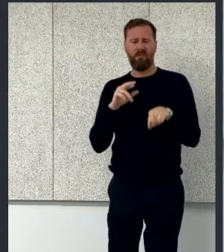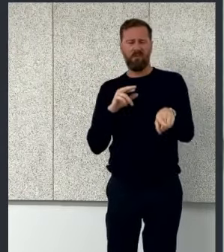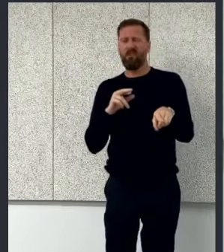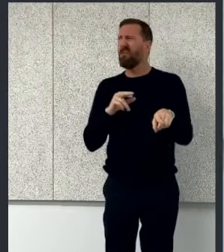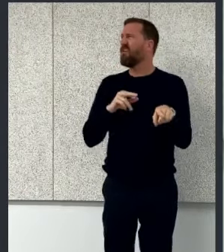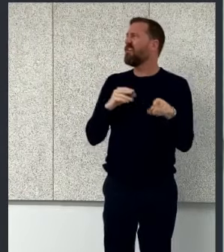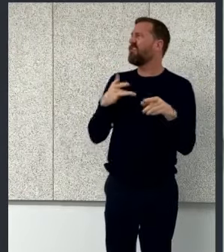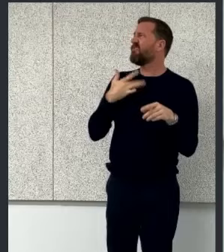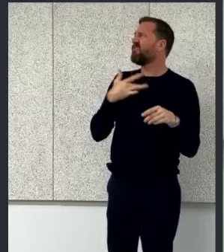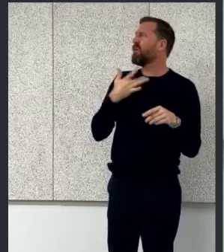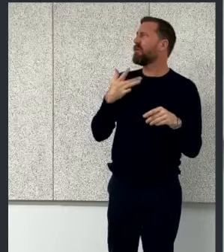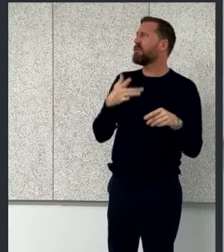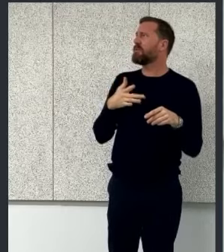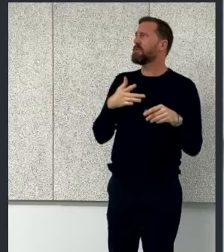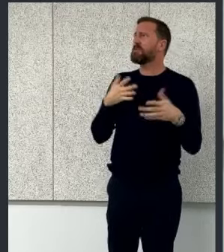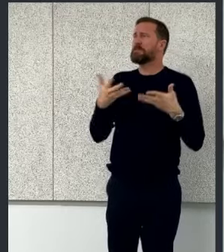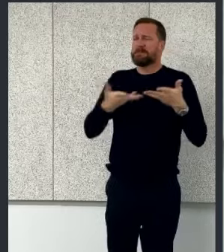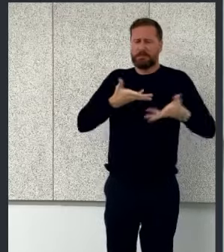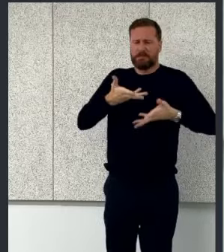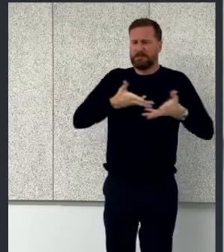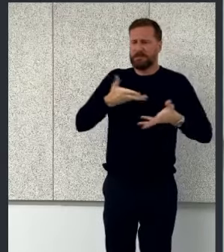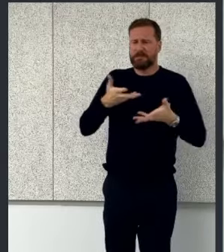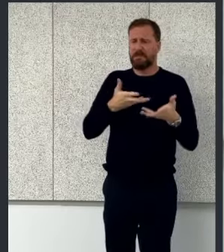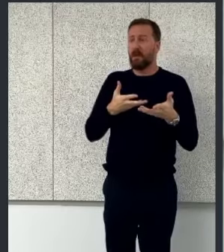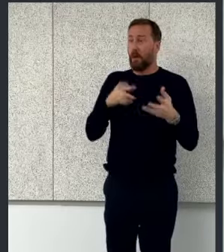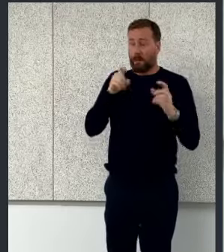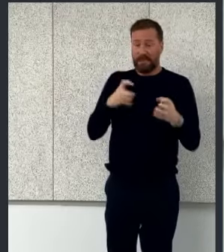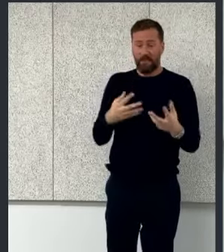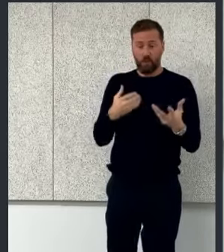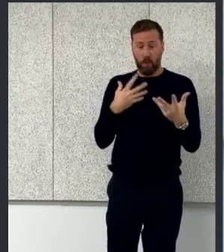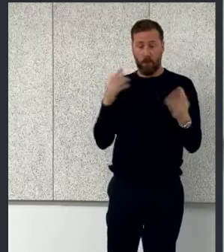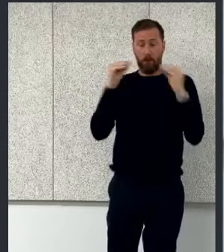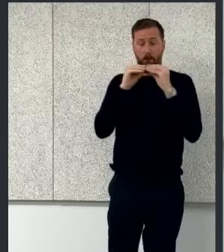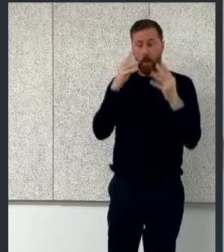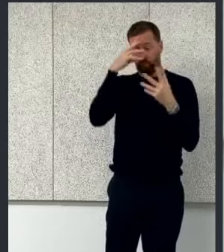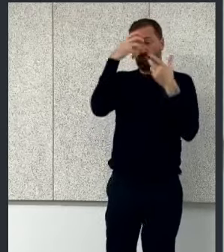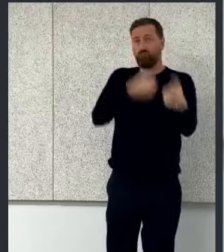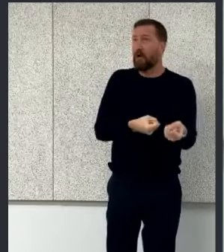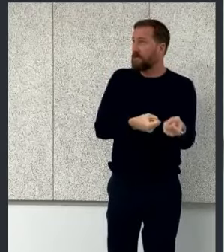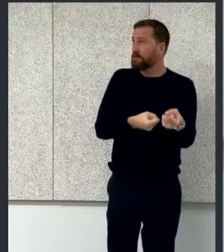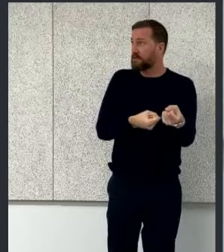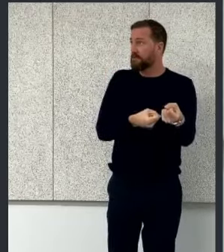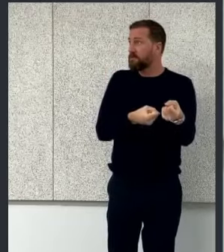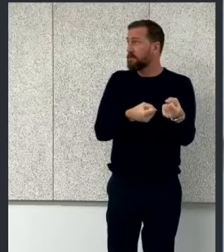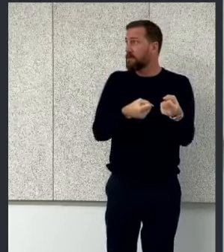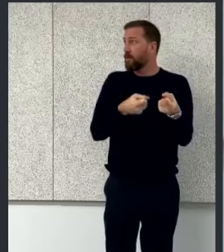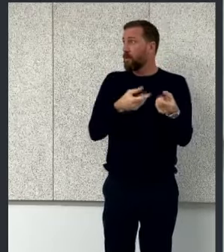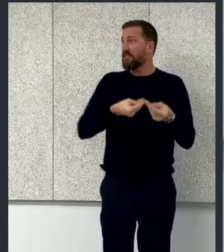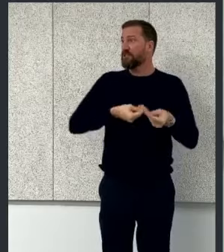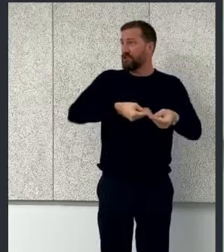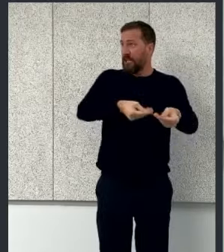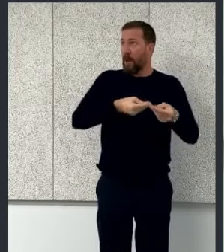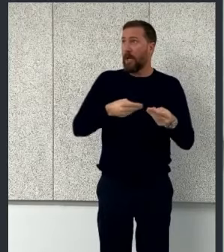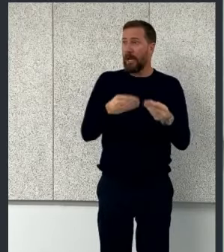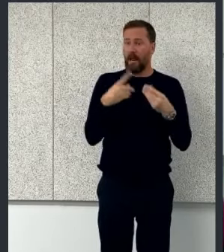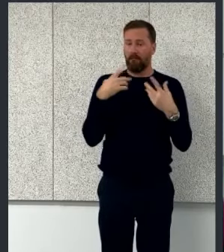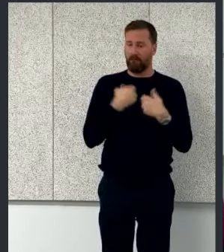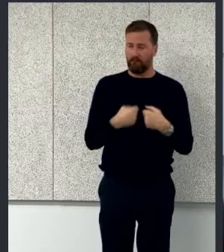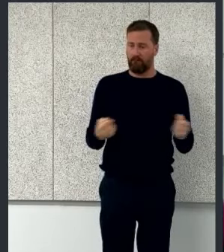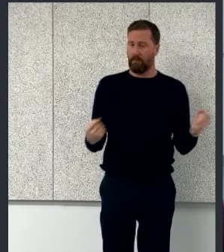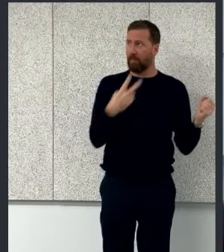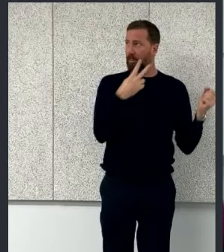there's not, maybe there's more trust that we can build and build around like sharing and giving visibility.